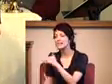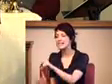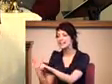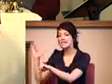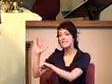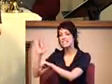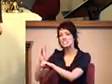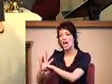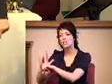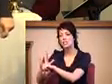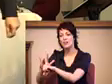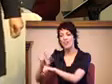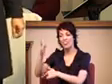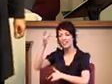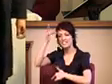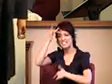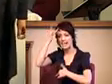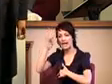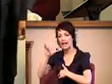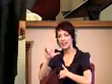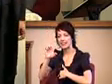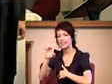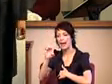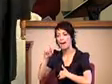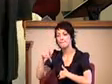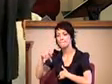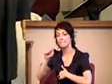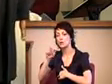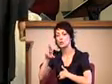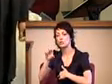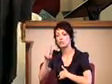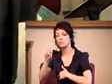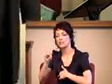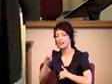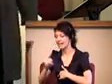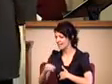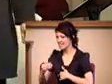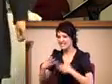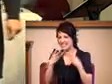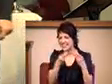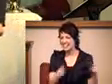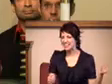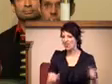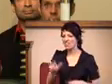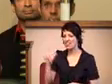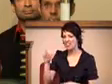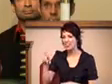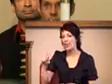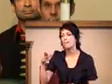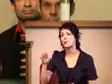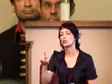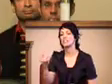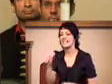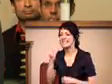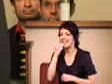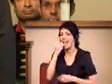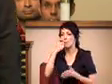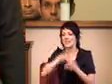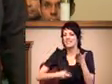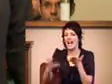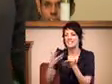the lepers. He healed the lepers. He ate with tax collectors. He hung out